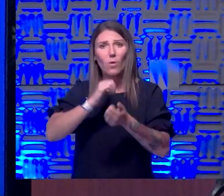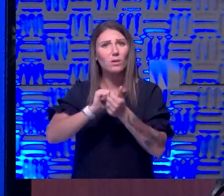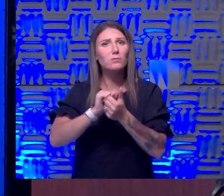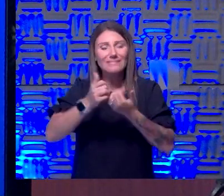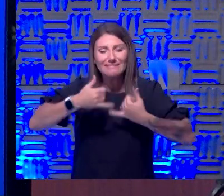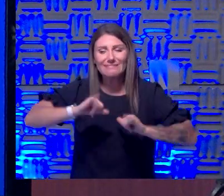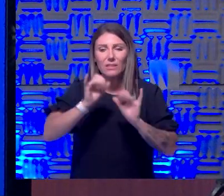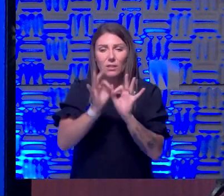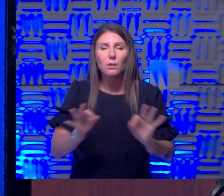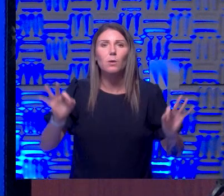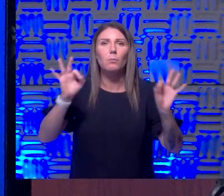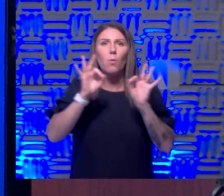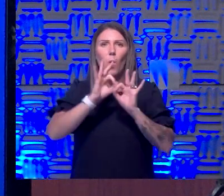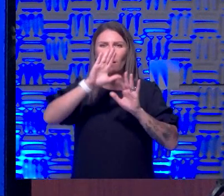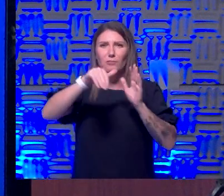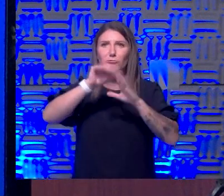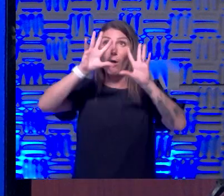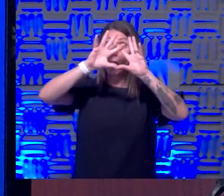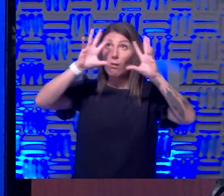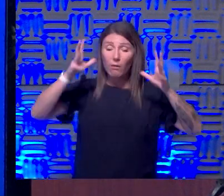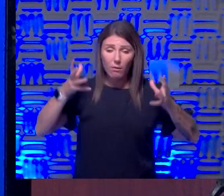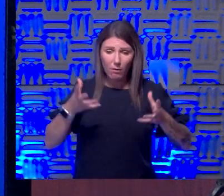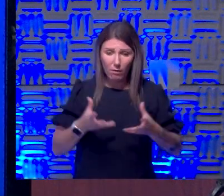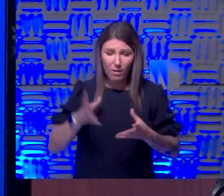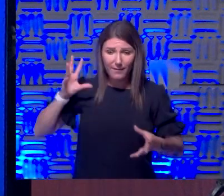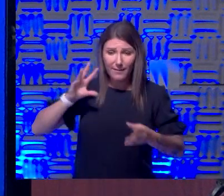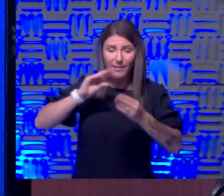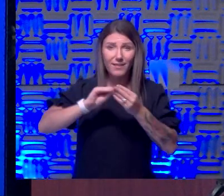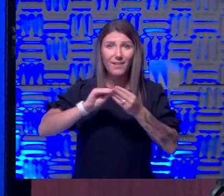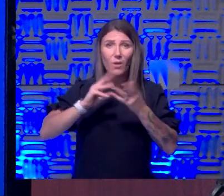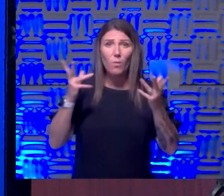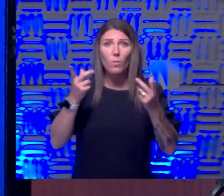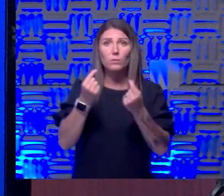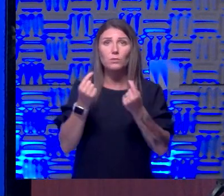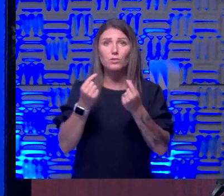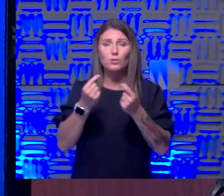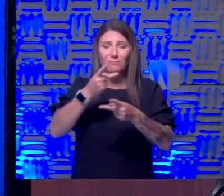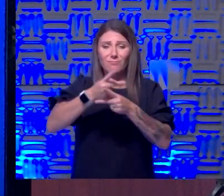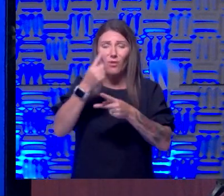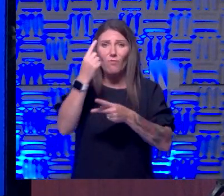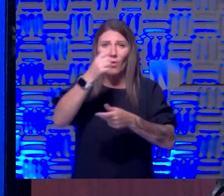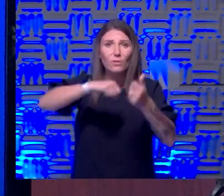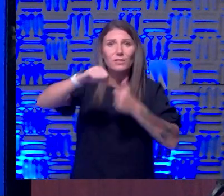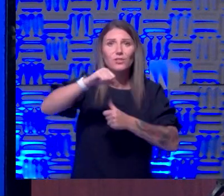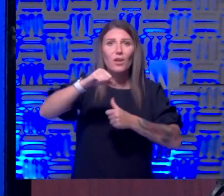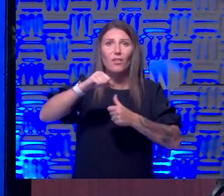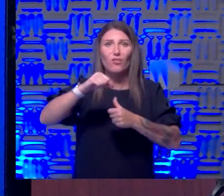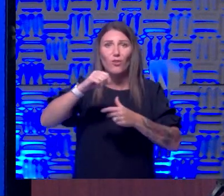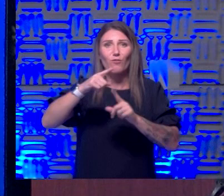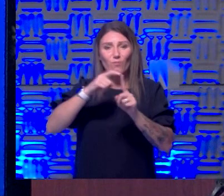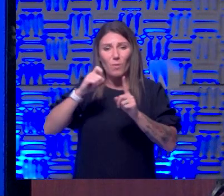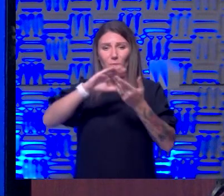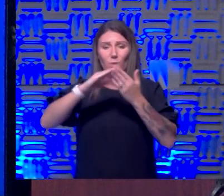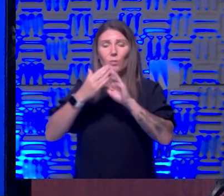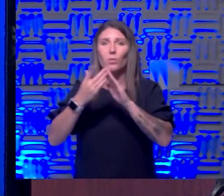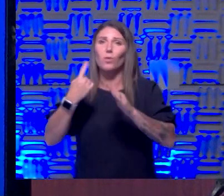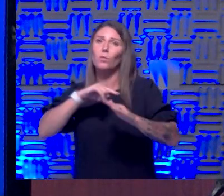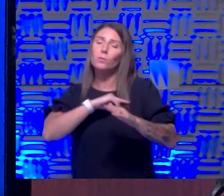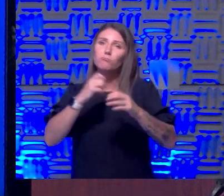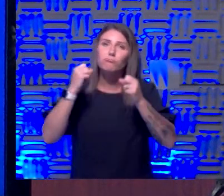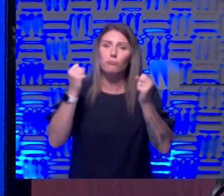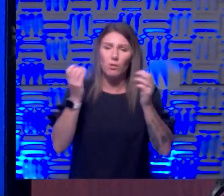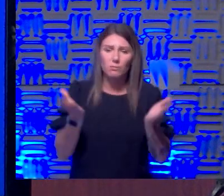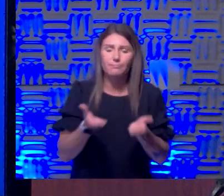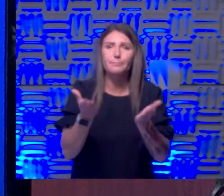all part of a picture of what we need to do to care for one another in communities. We strongly